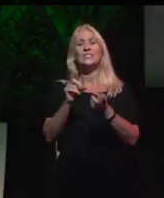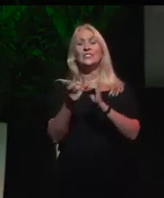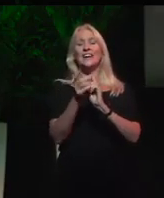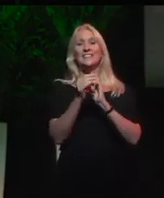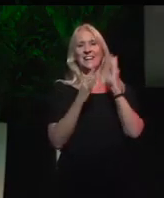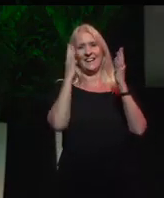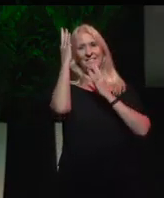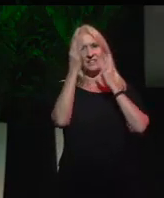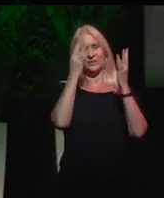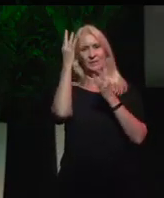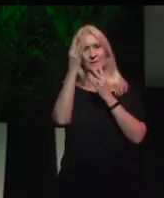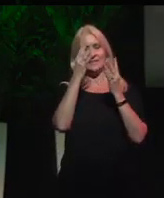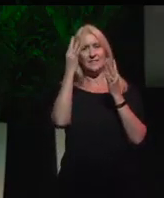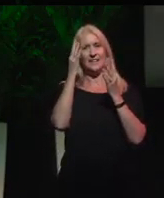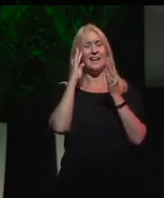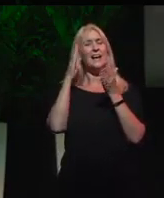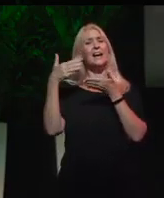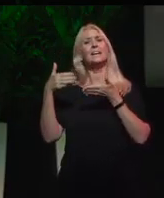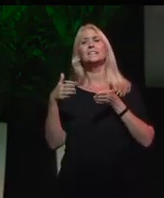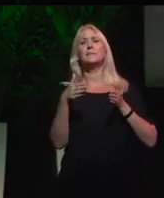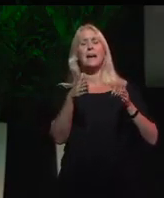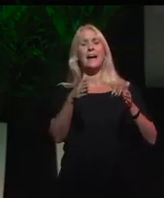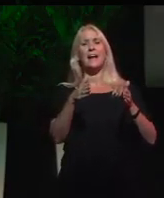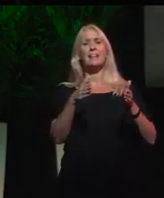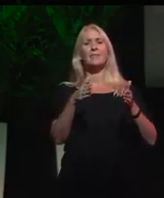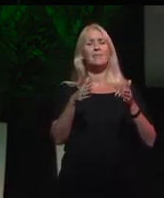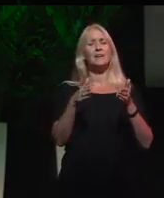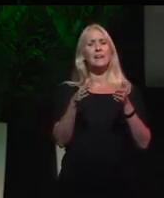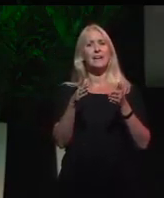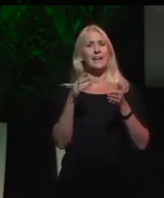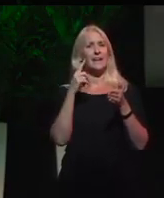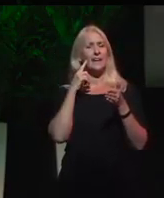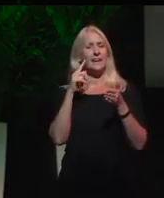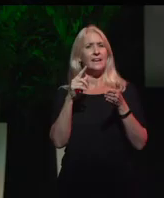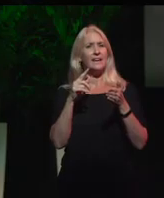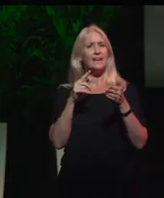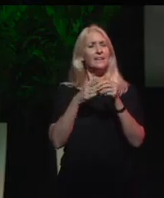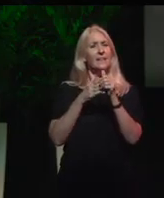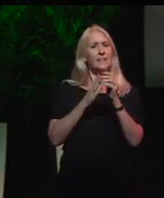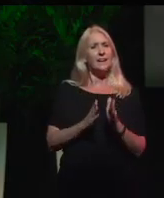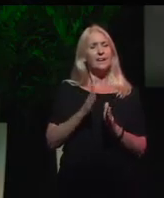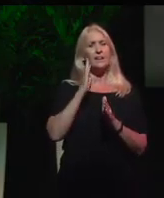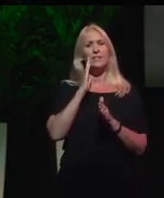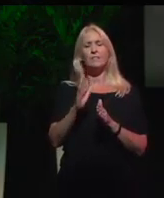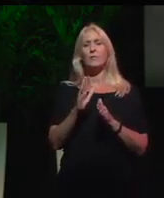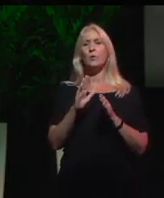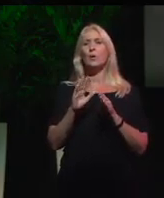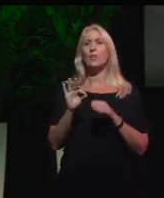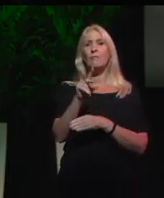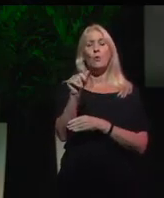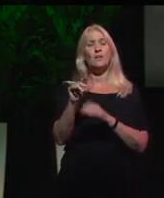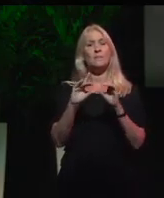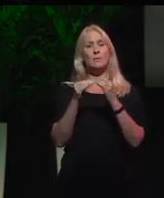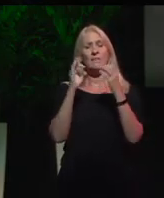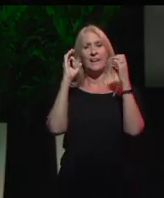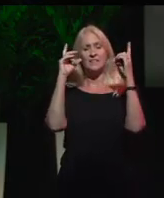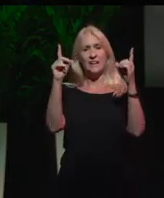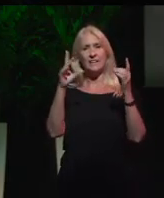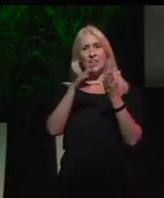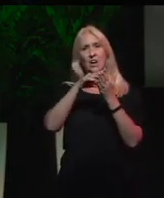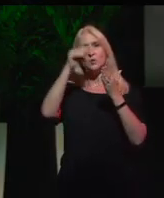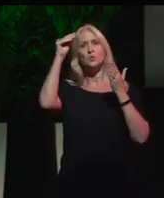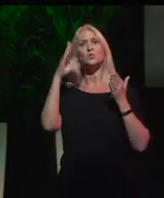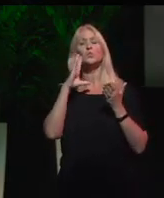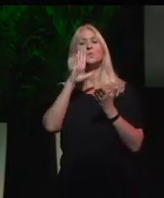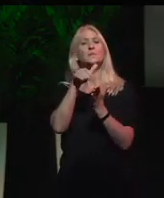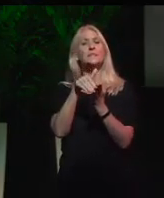As a Pathways Navigator for the Florida Department of Education Student Success Center, I believe that